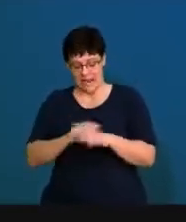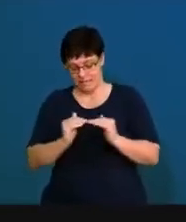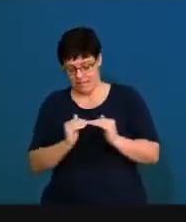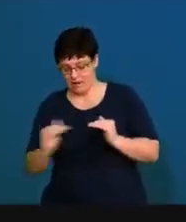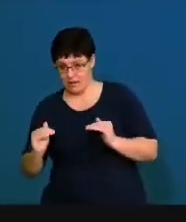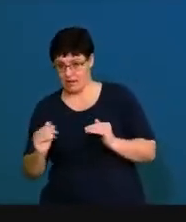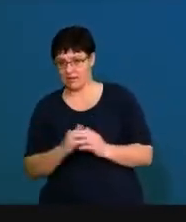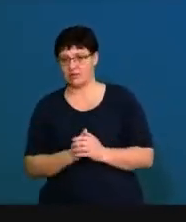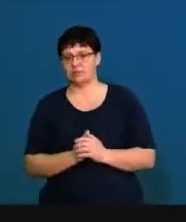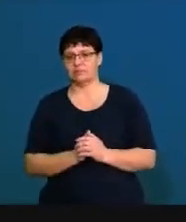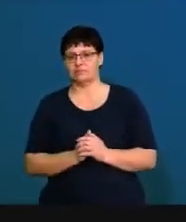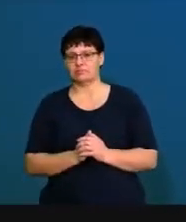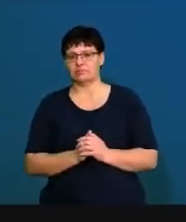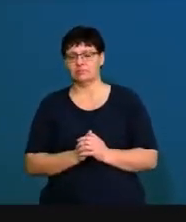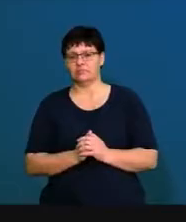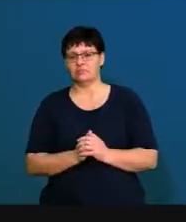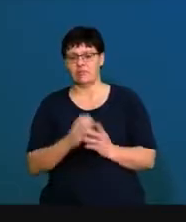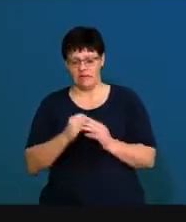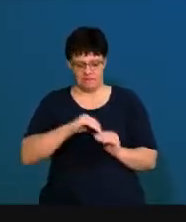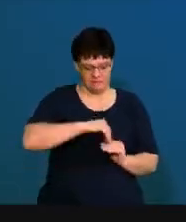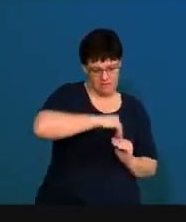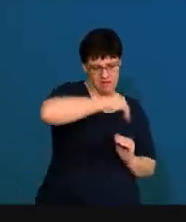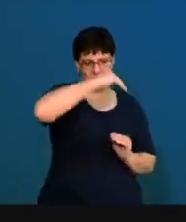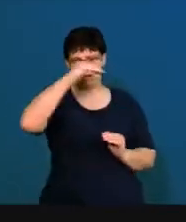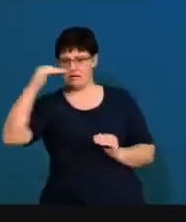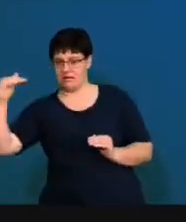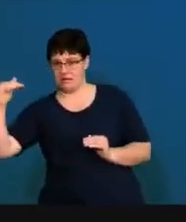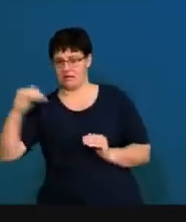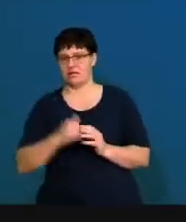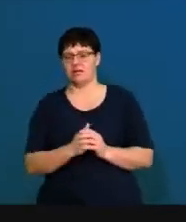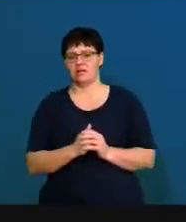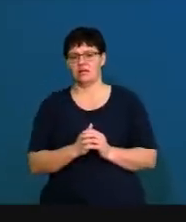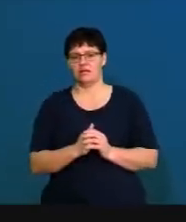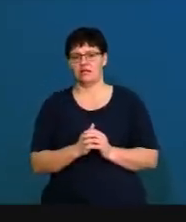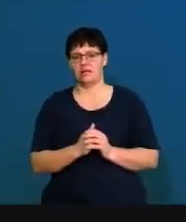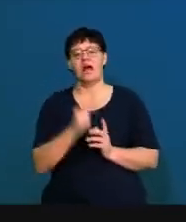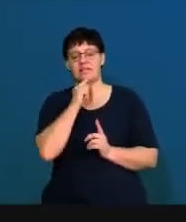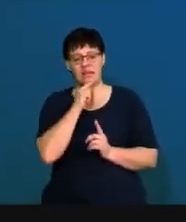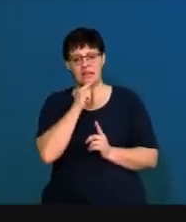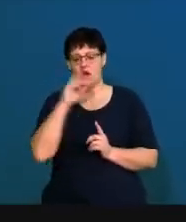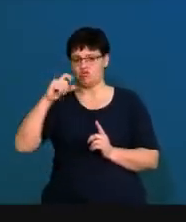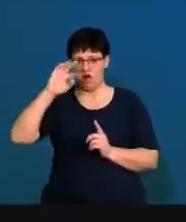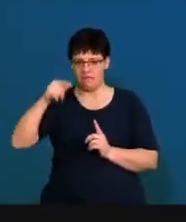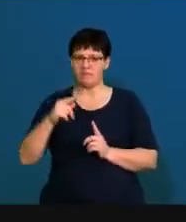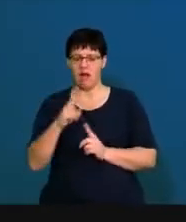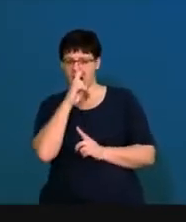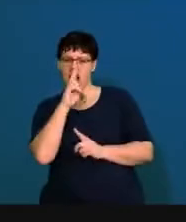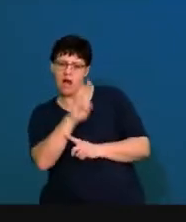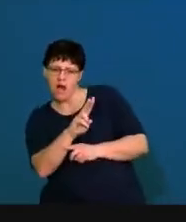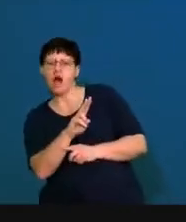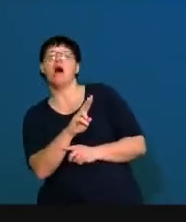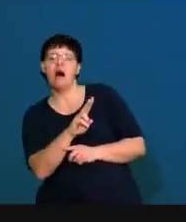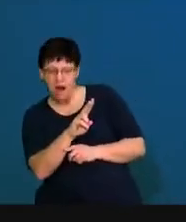And then we've got a curve of that sort. Now, this is a graph that you are given, usually in reaction